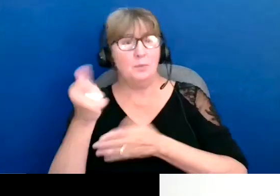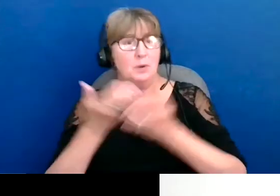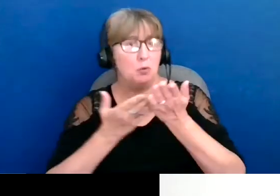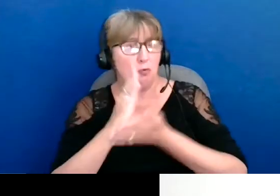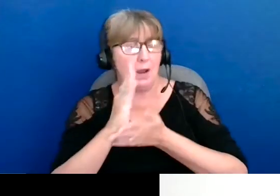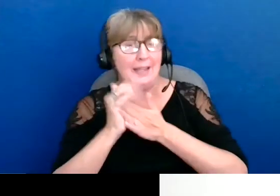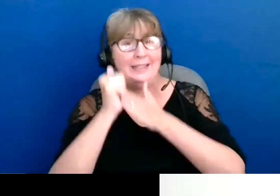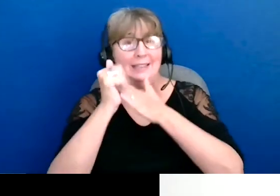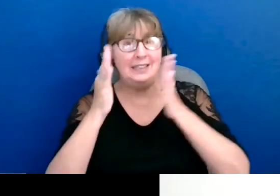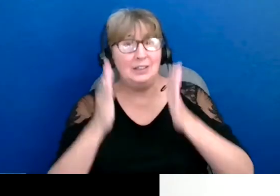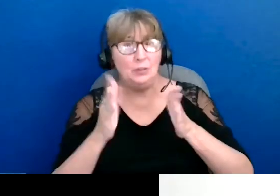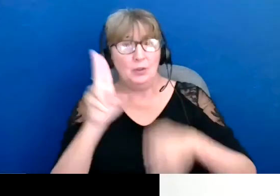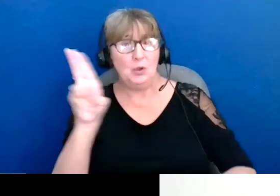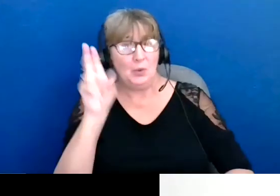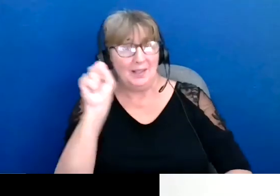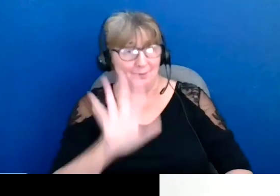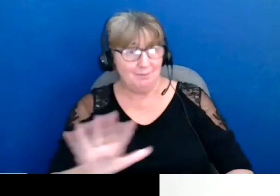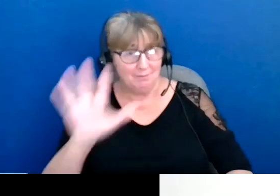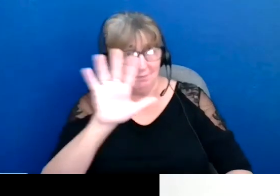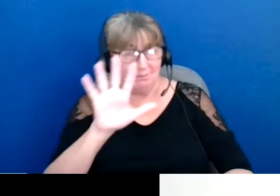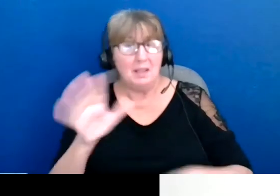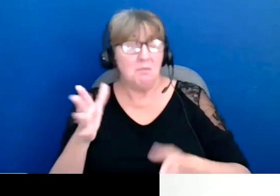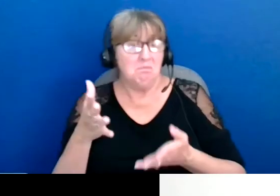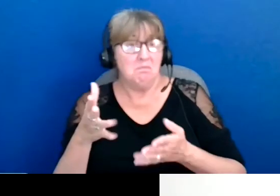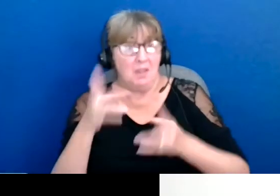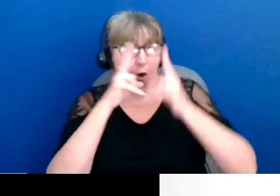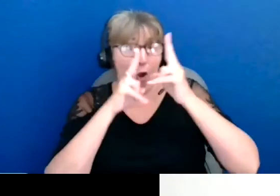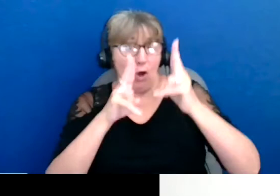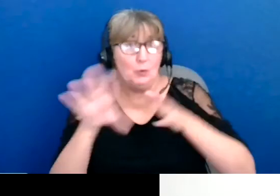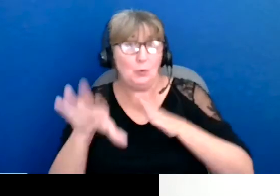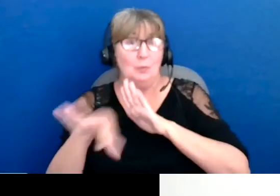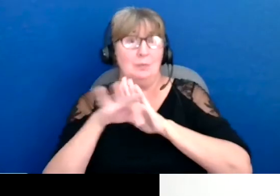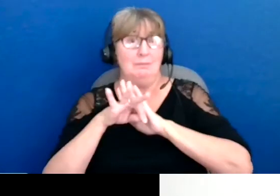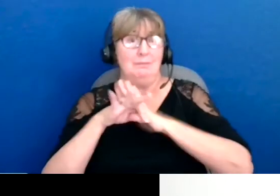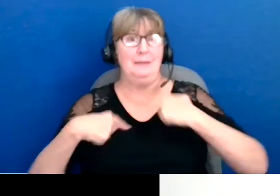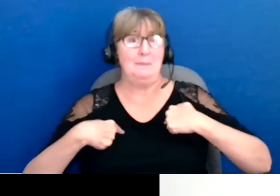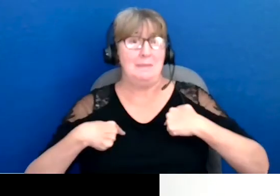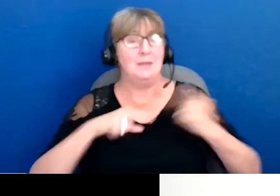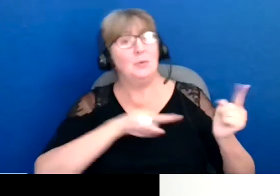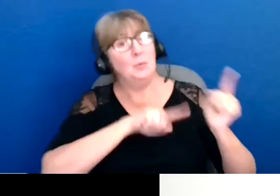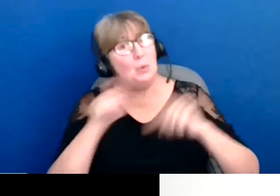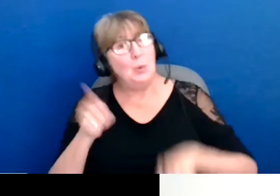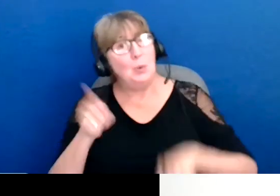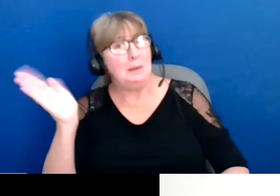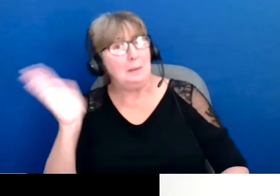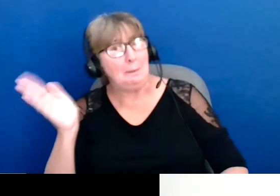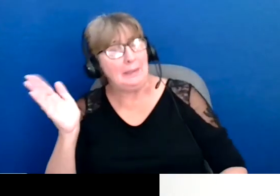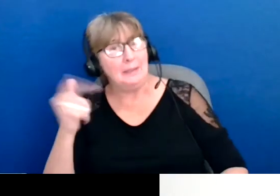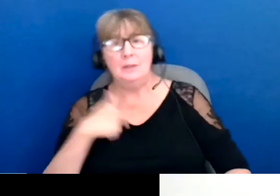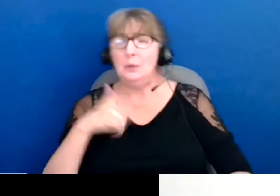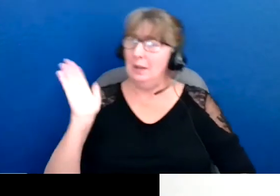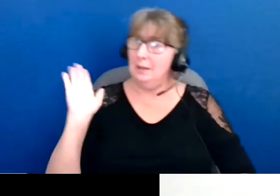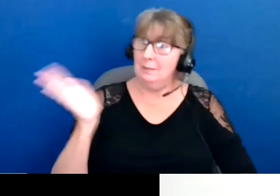country. And I was one of those honored to come and speak. So I spoke before the